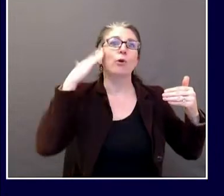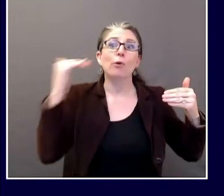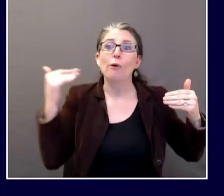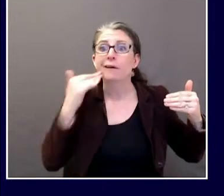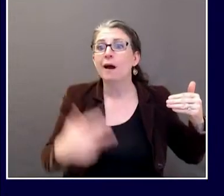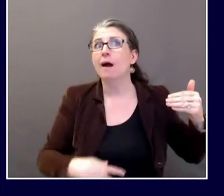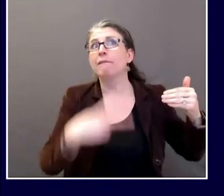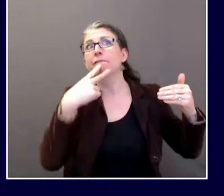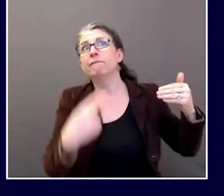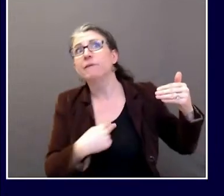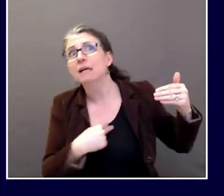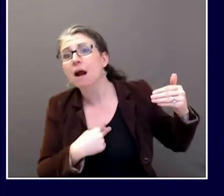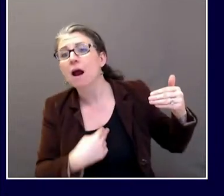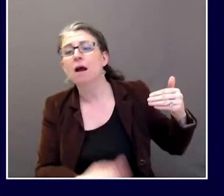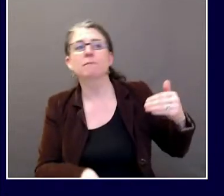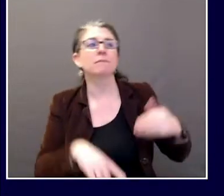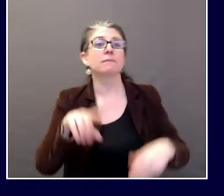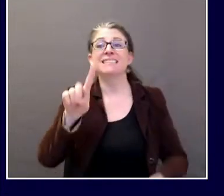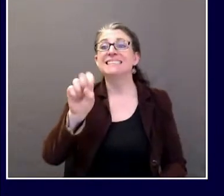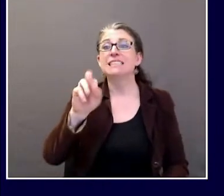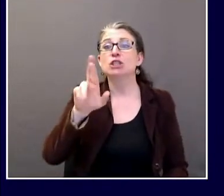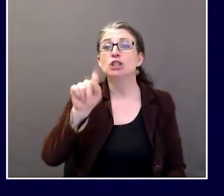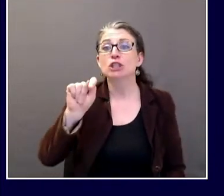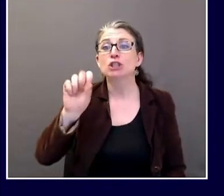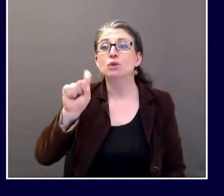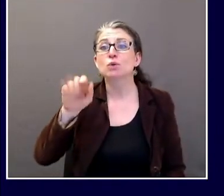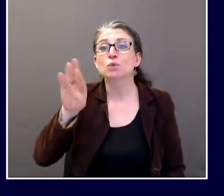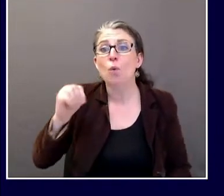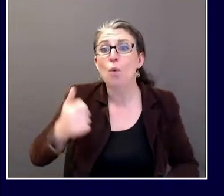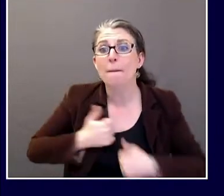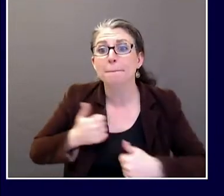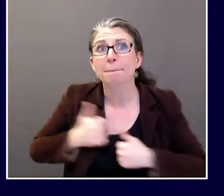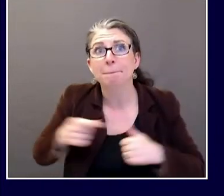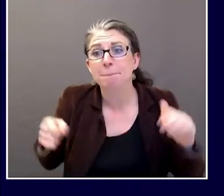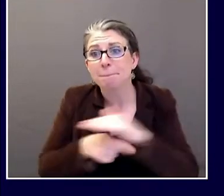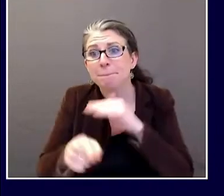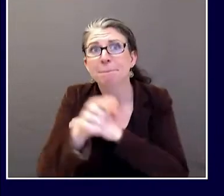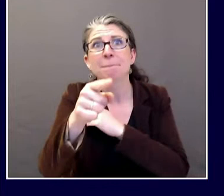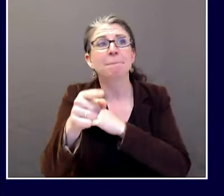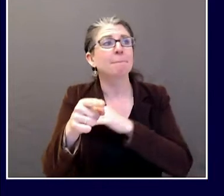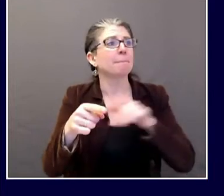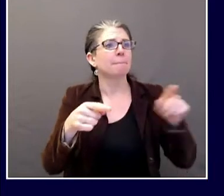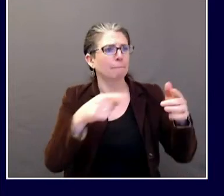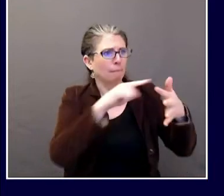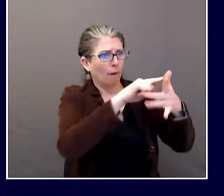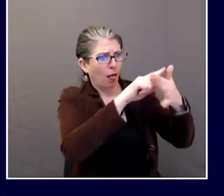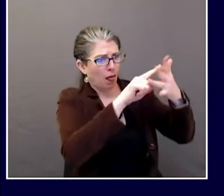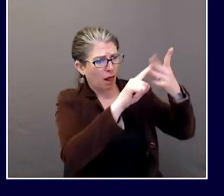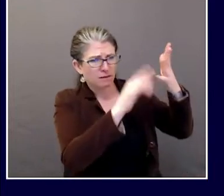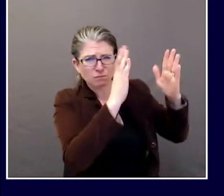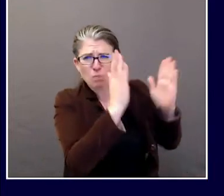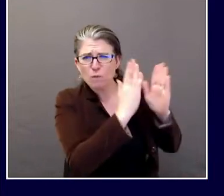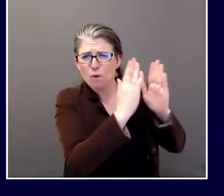of the entire Civil War, which itself claimed the lives of 620,000 Americans.